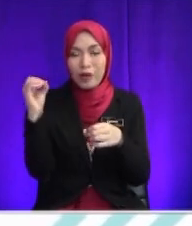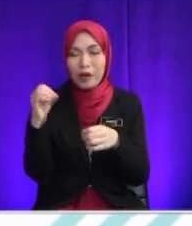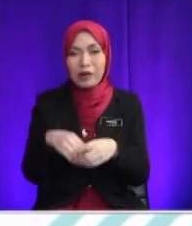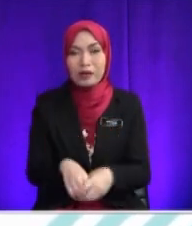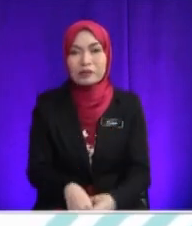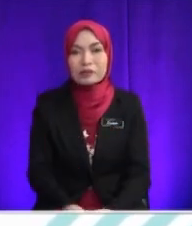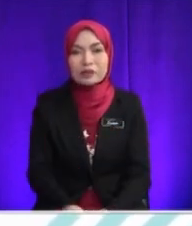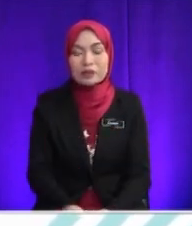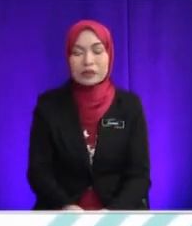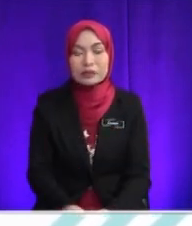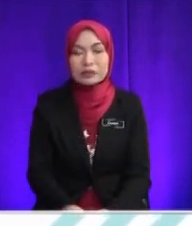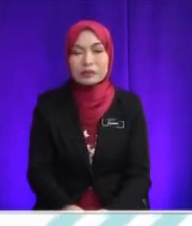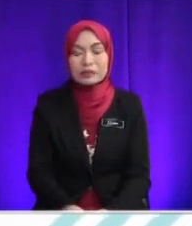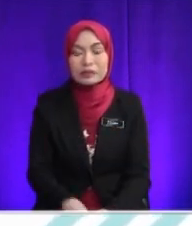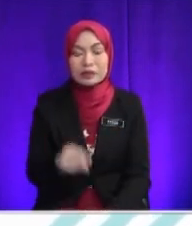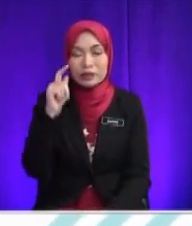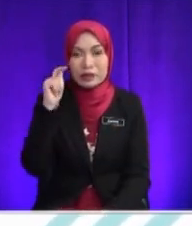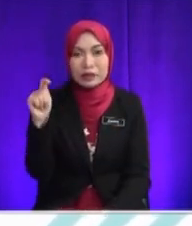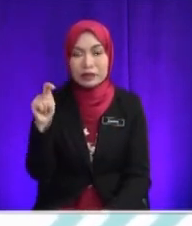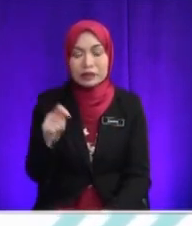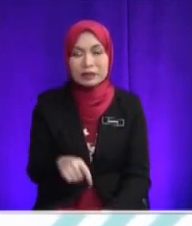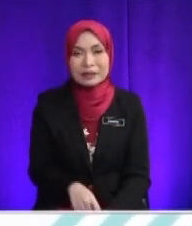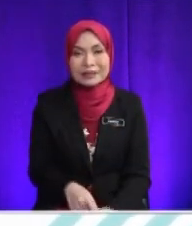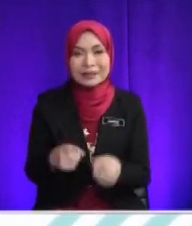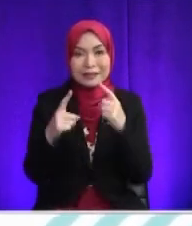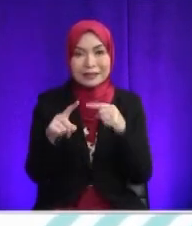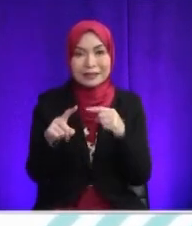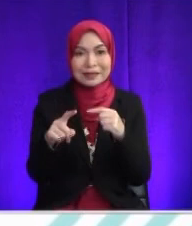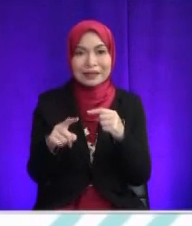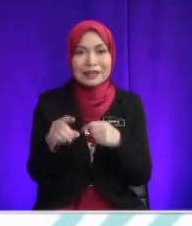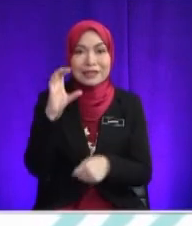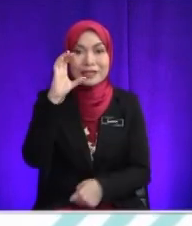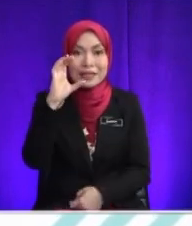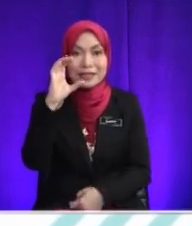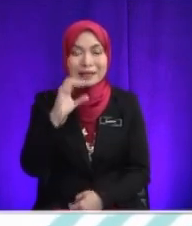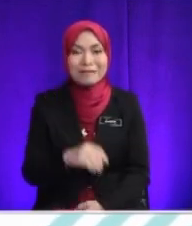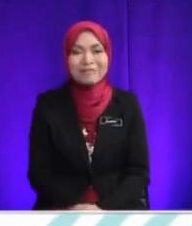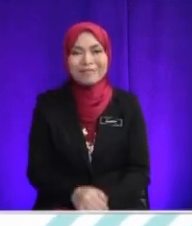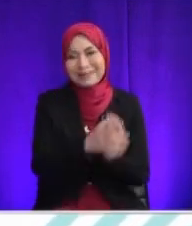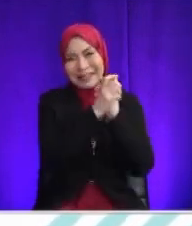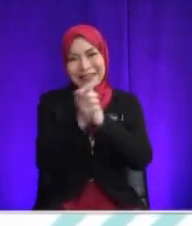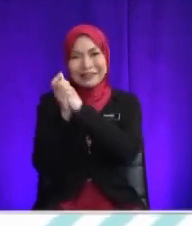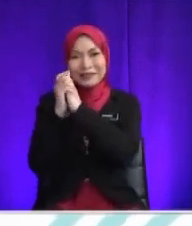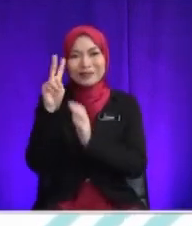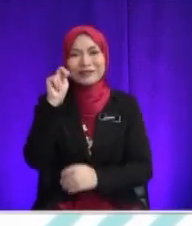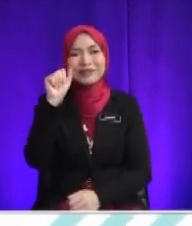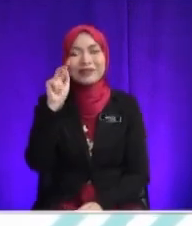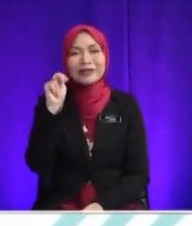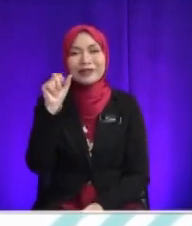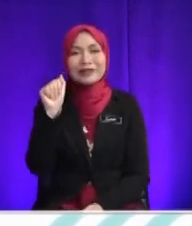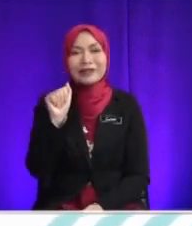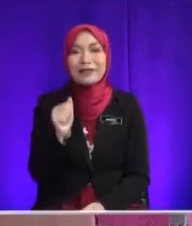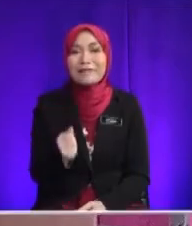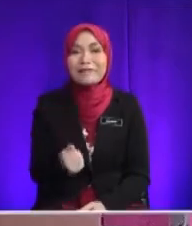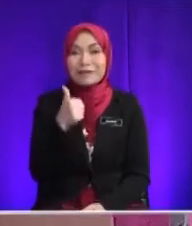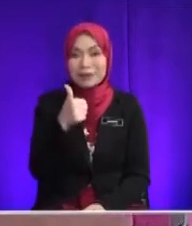be C, totally. Well done, Shikin. Well done, Nana. Thank you. Well done, Nana. All right. So